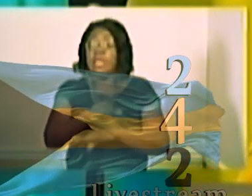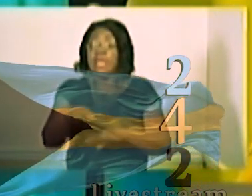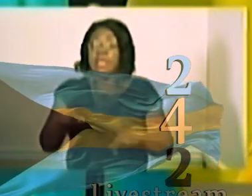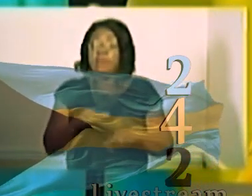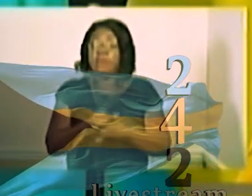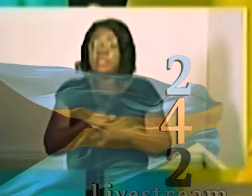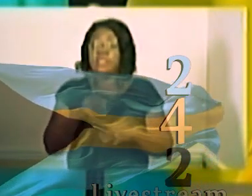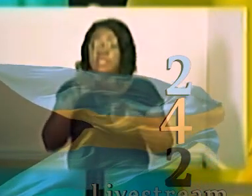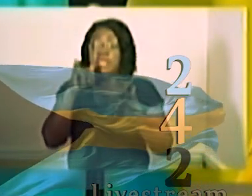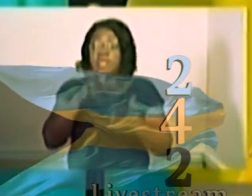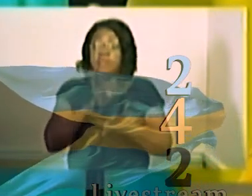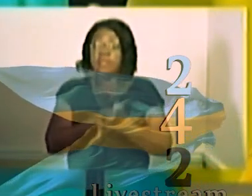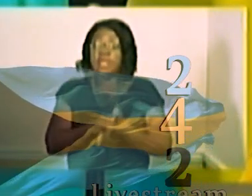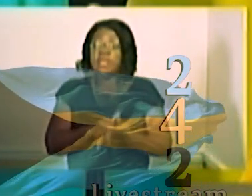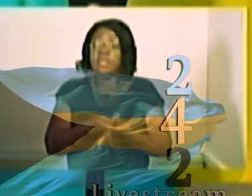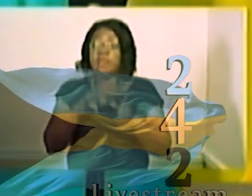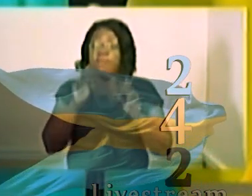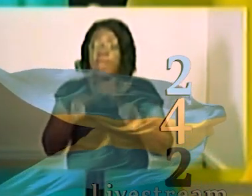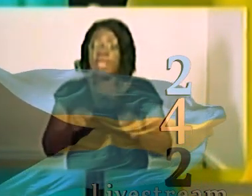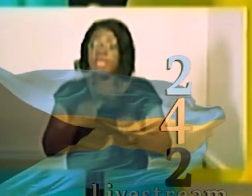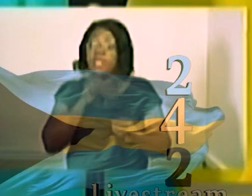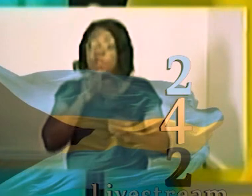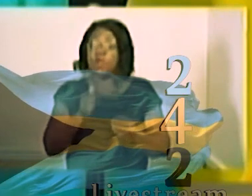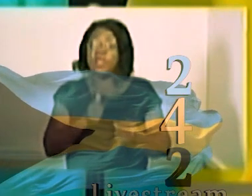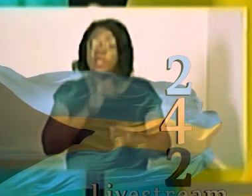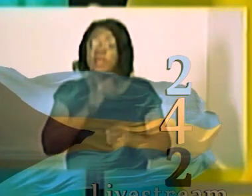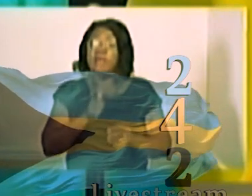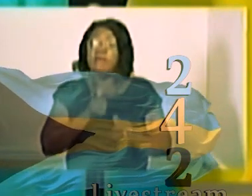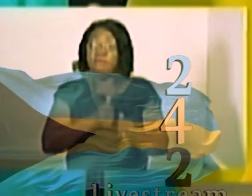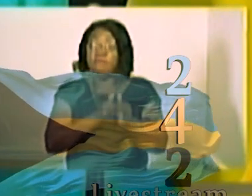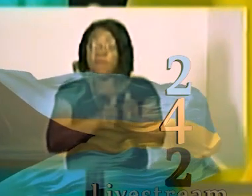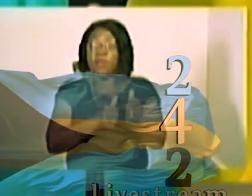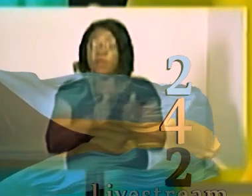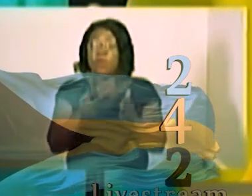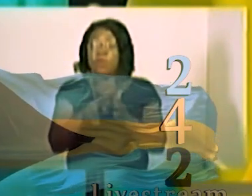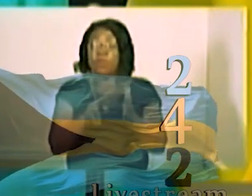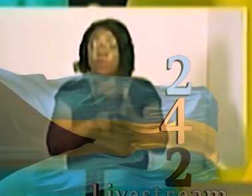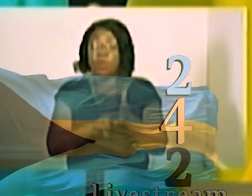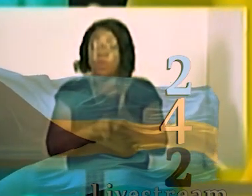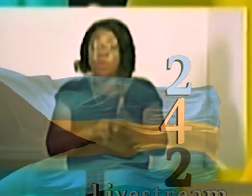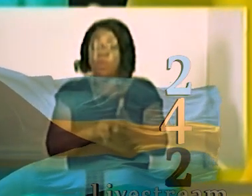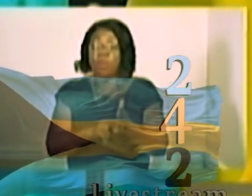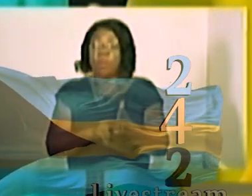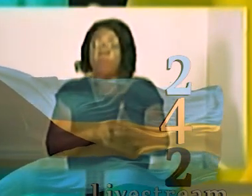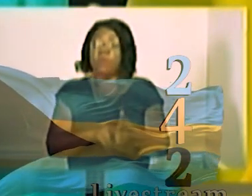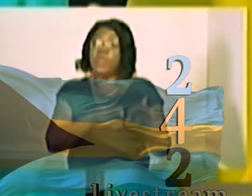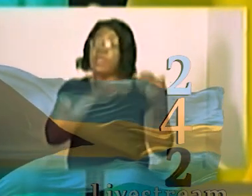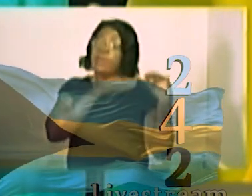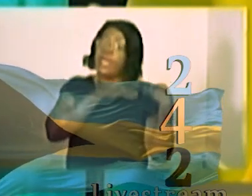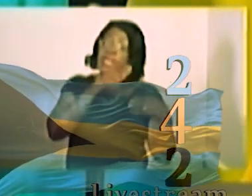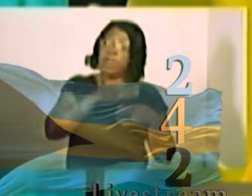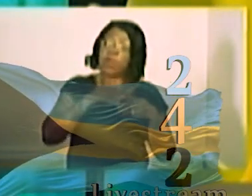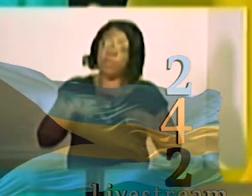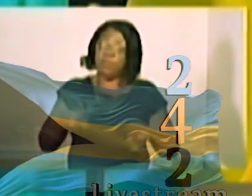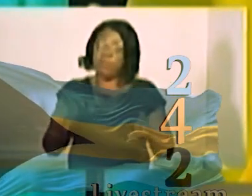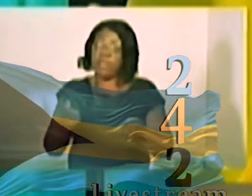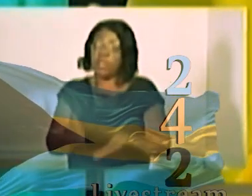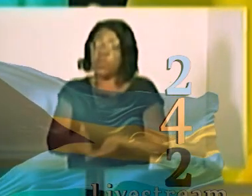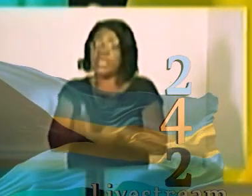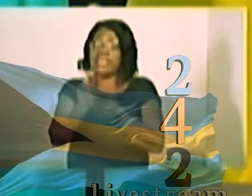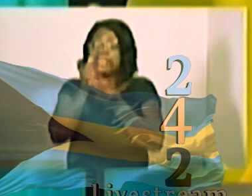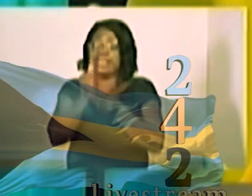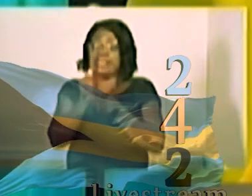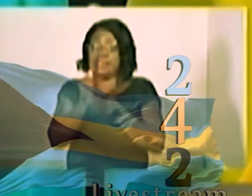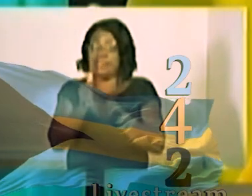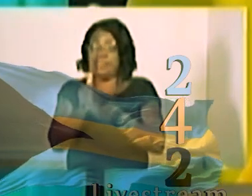areas that may not become compliant. But we're really depending on the public to assist with